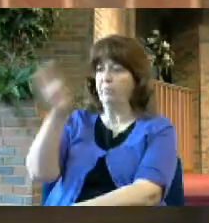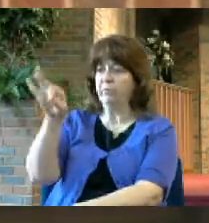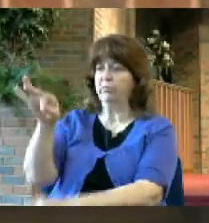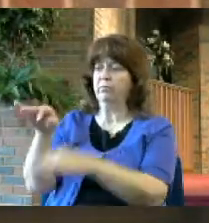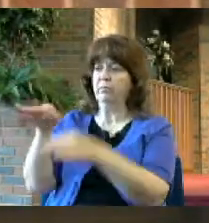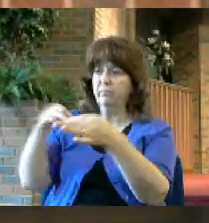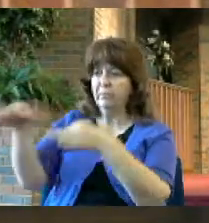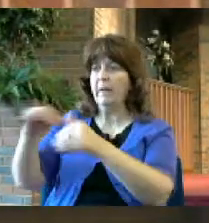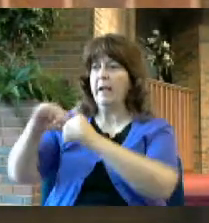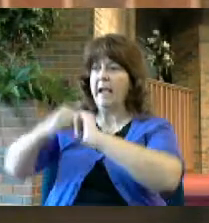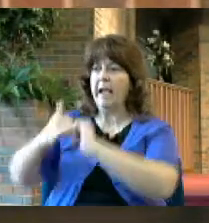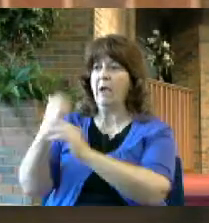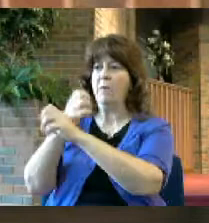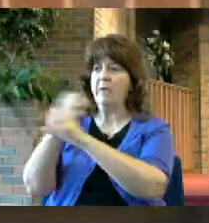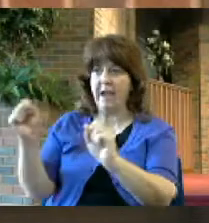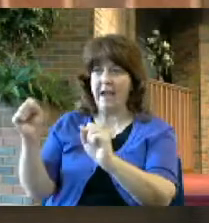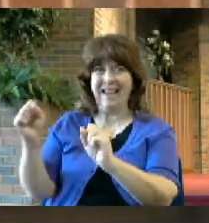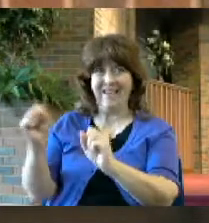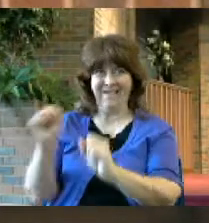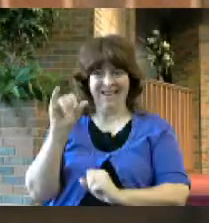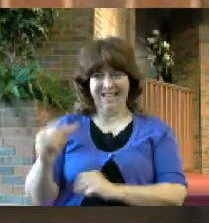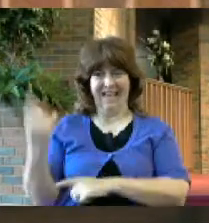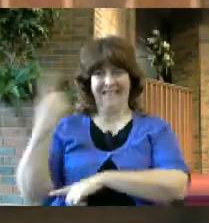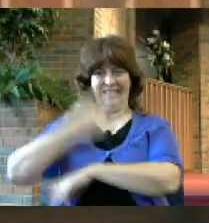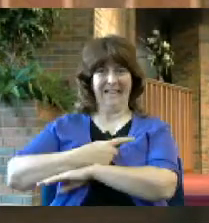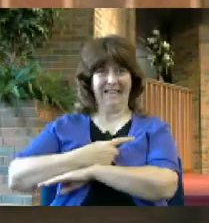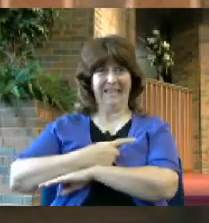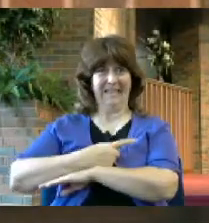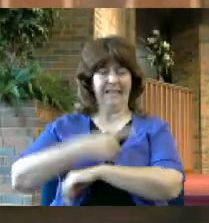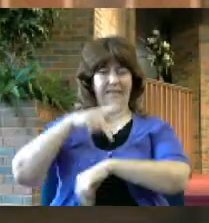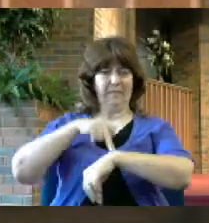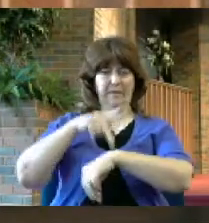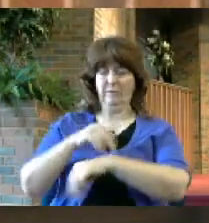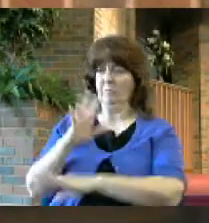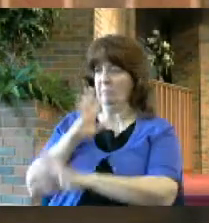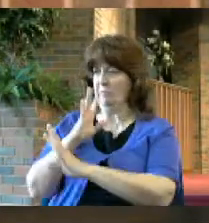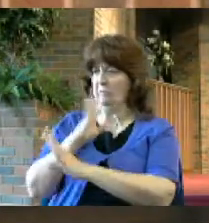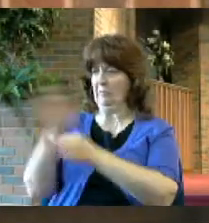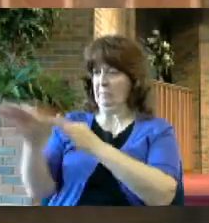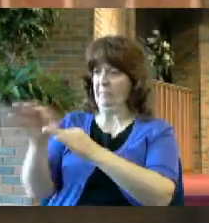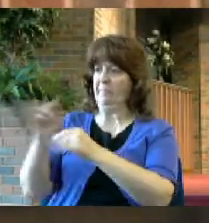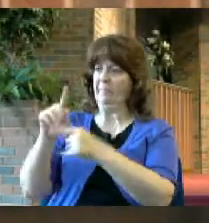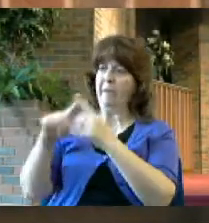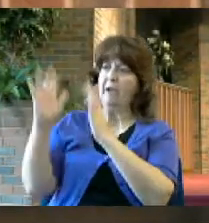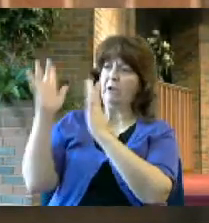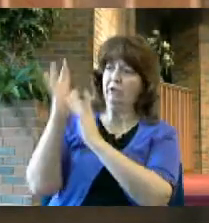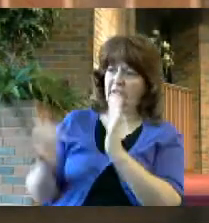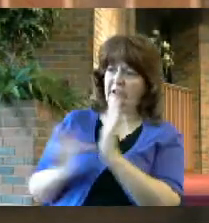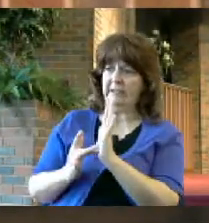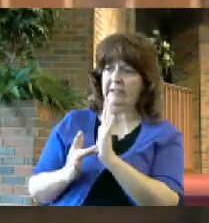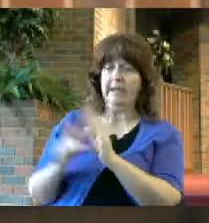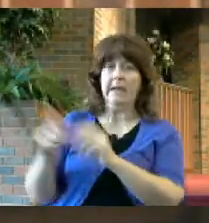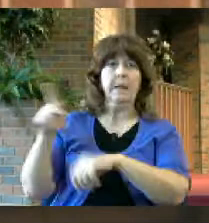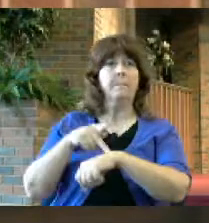Cornelius, a discussion comes up about Jesus. And Peter makes this statement regarding Jesus in